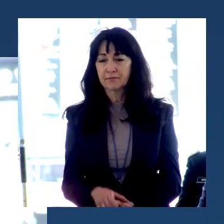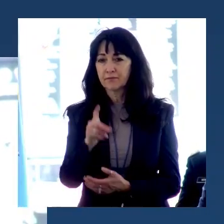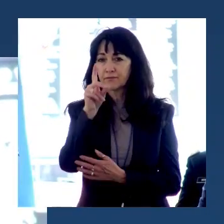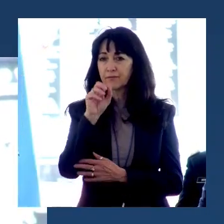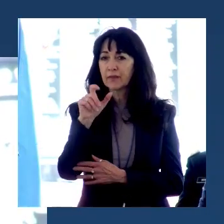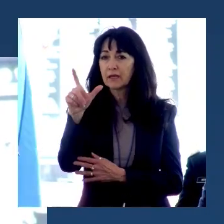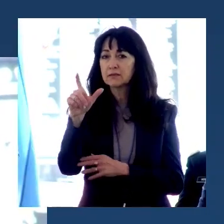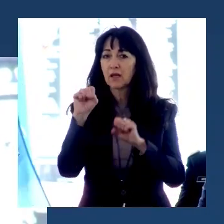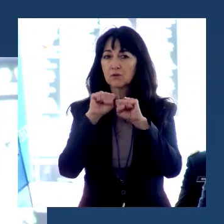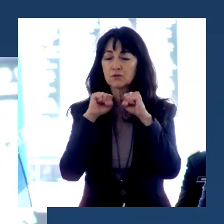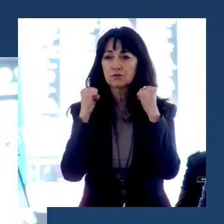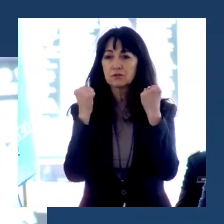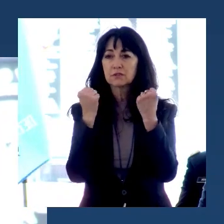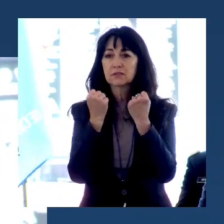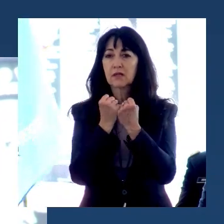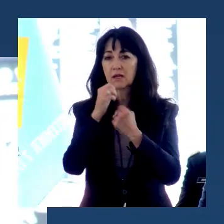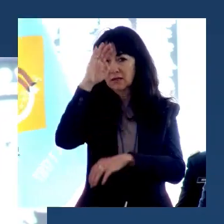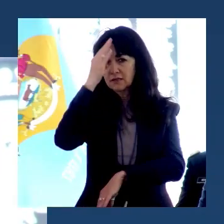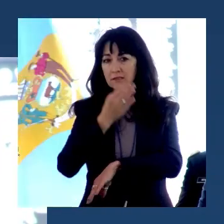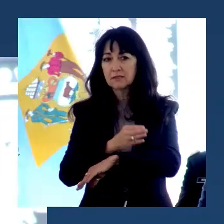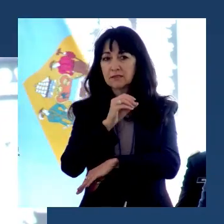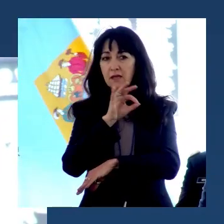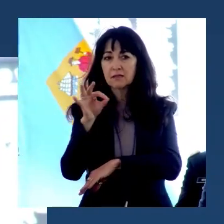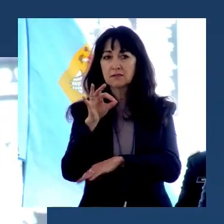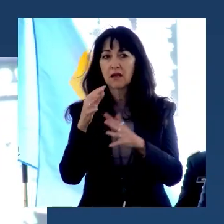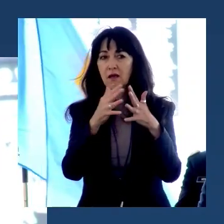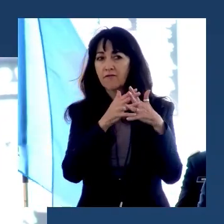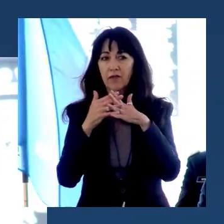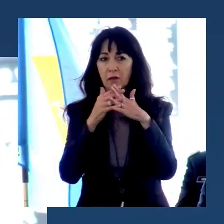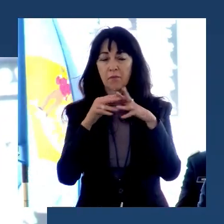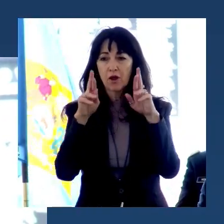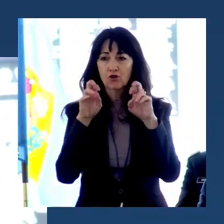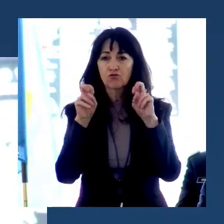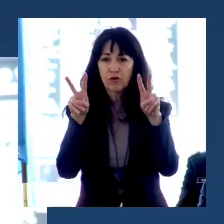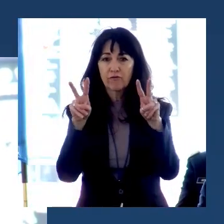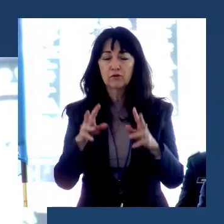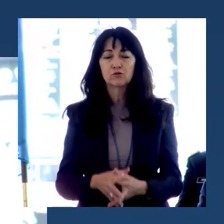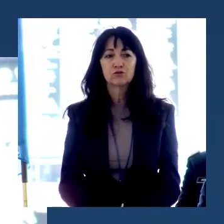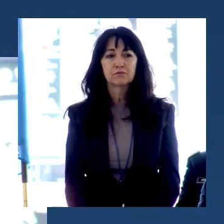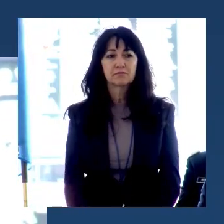Delaware Society, Sons of the American Revelation,